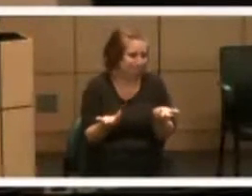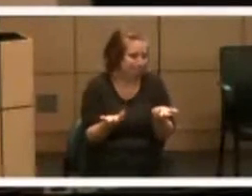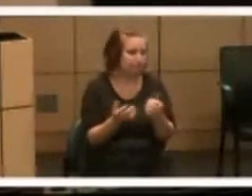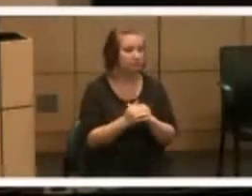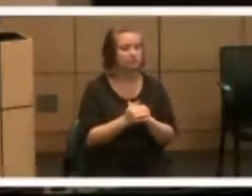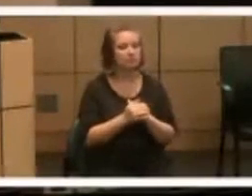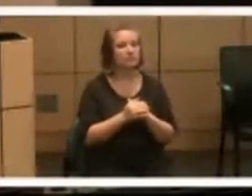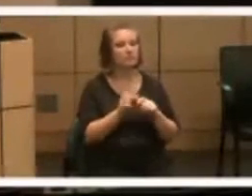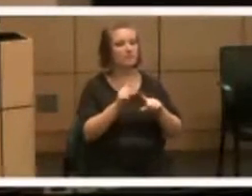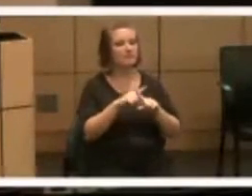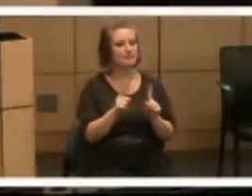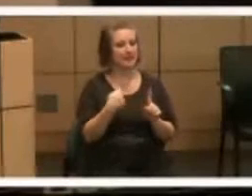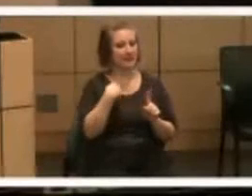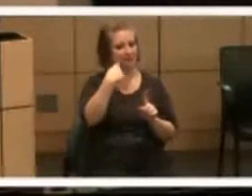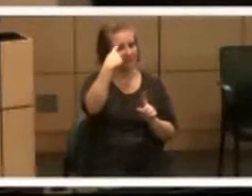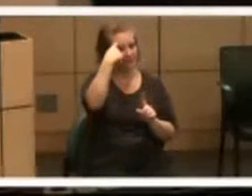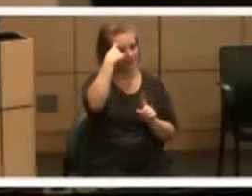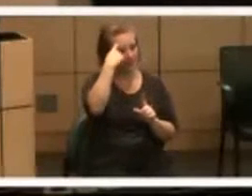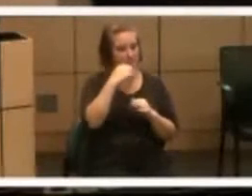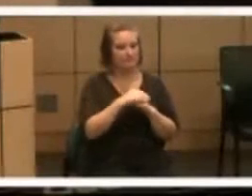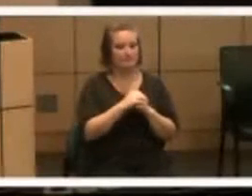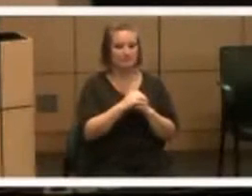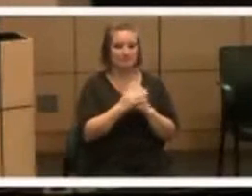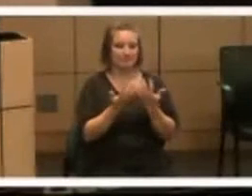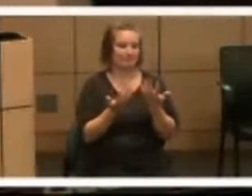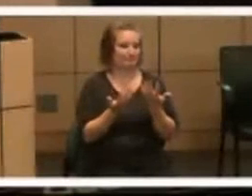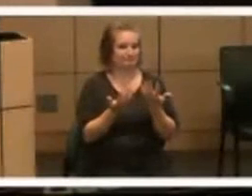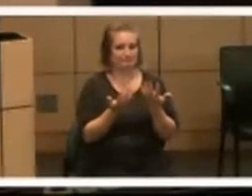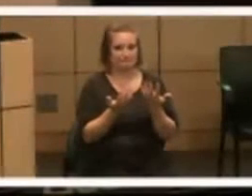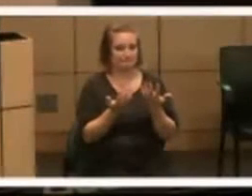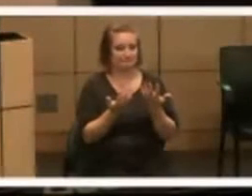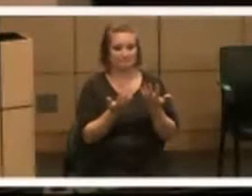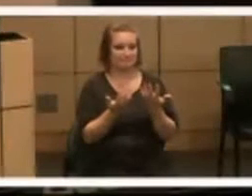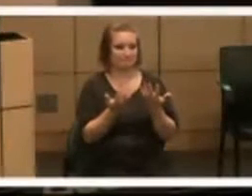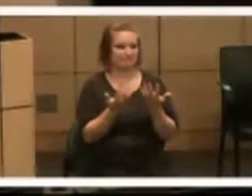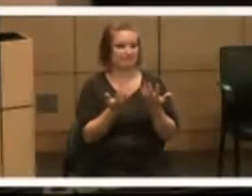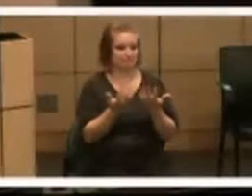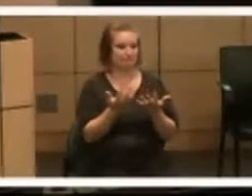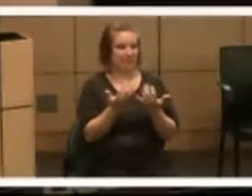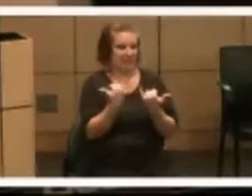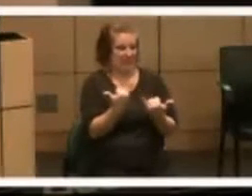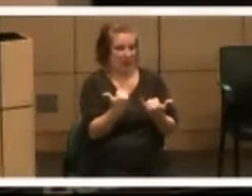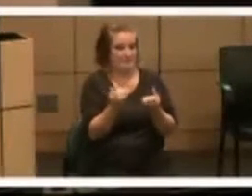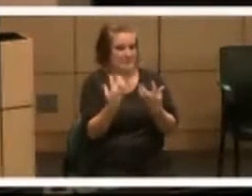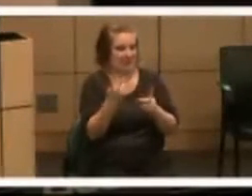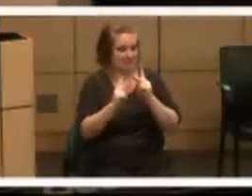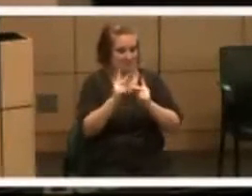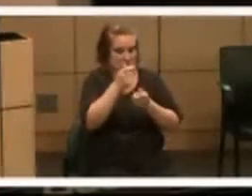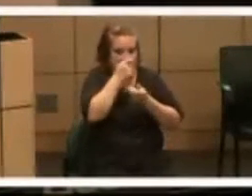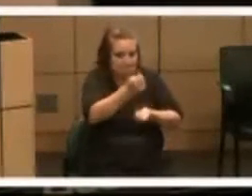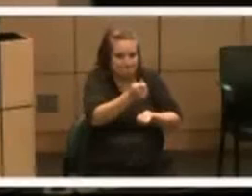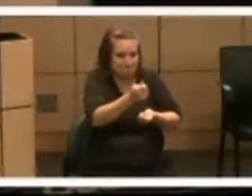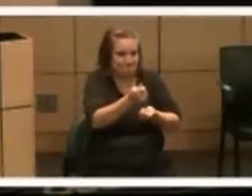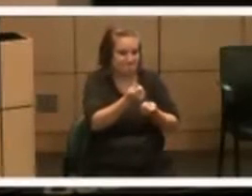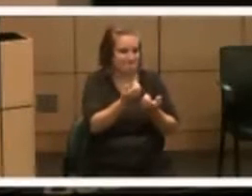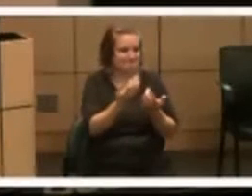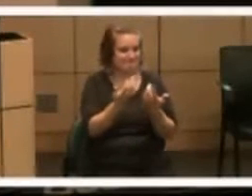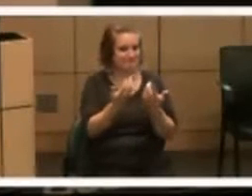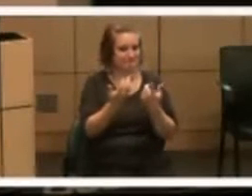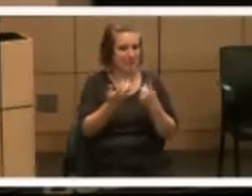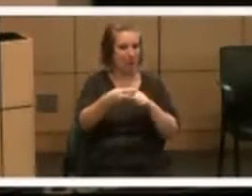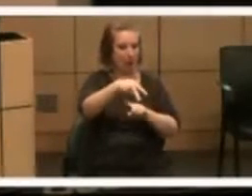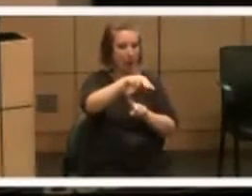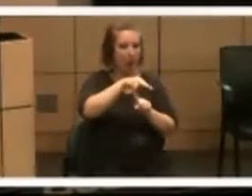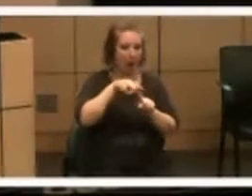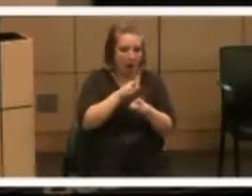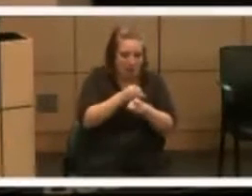I think that with all the, there's a lot of interest in this area from a lot of different angles, and I'm pretty confident